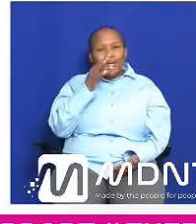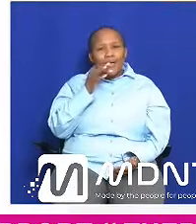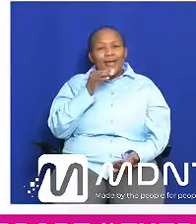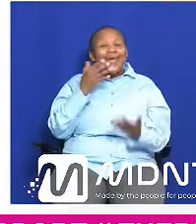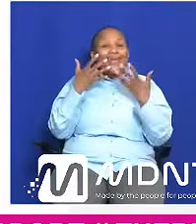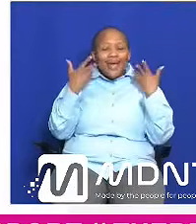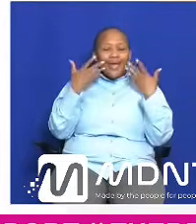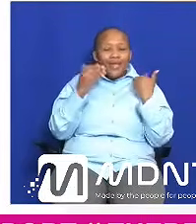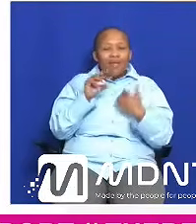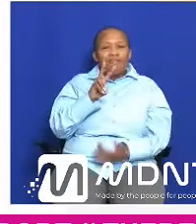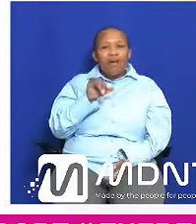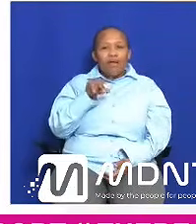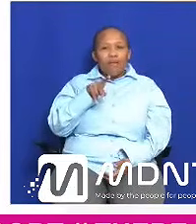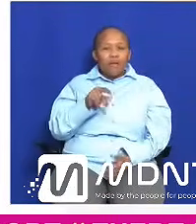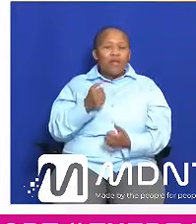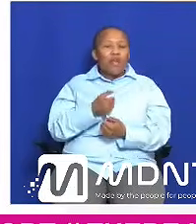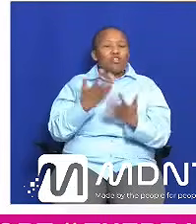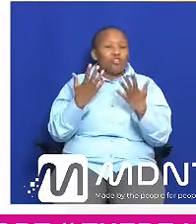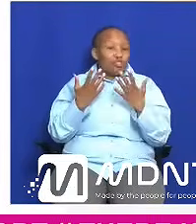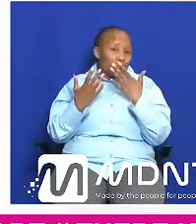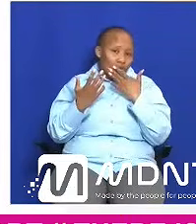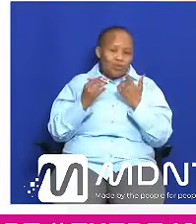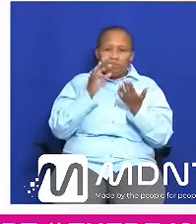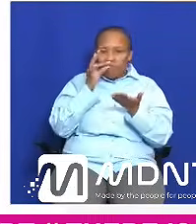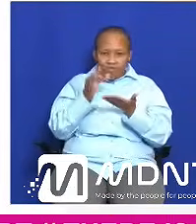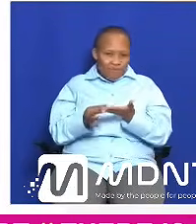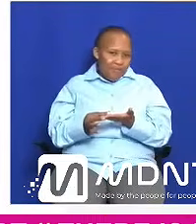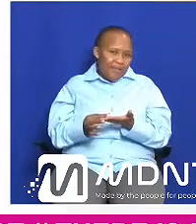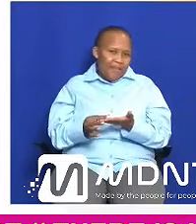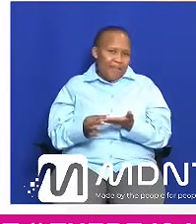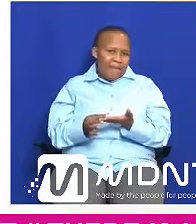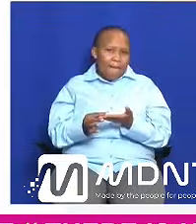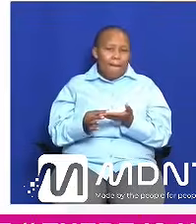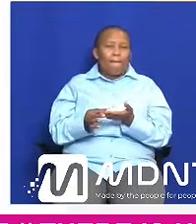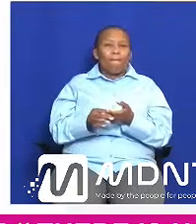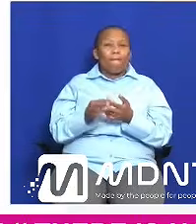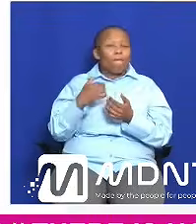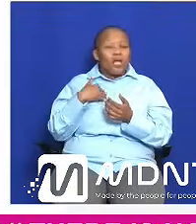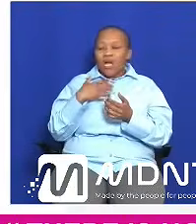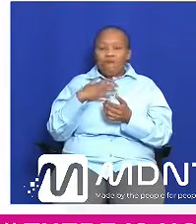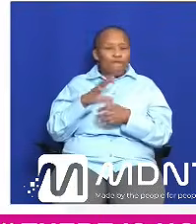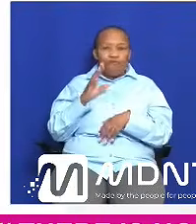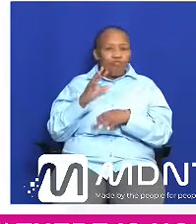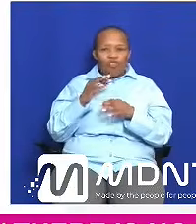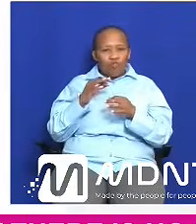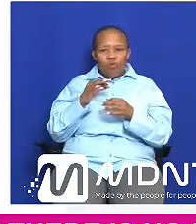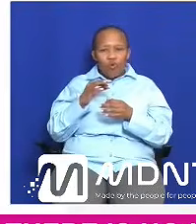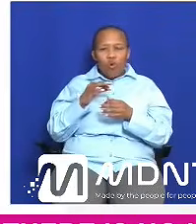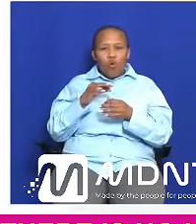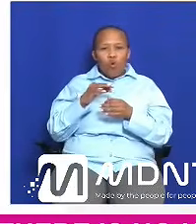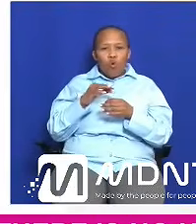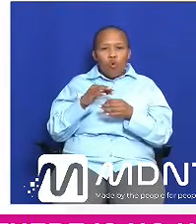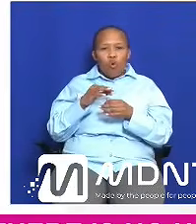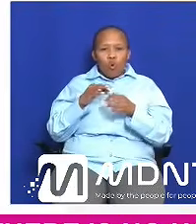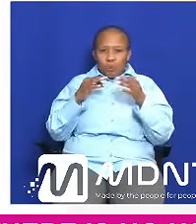Proposal. Are you able to, I don't want to draw conclusions based on what's written in this. What is this about, and